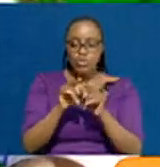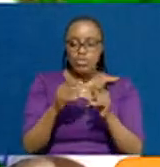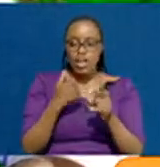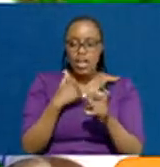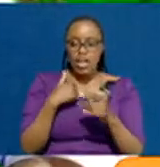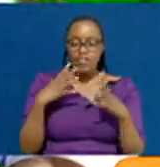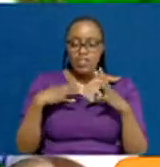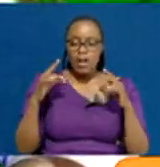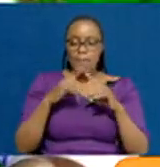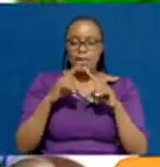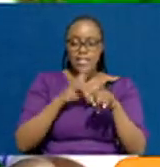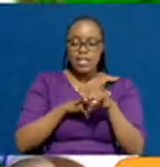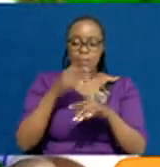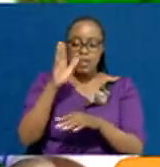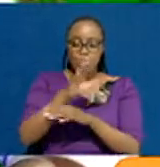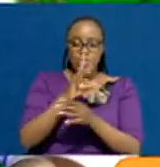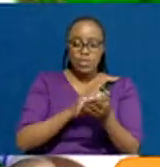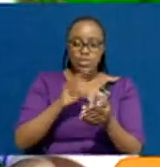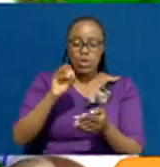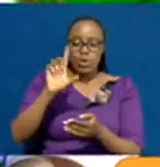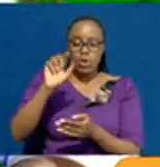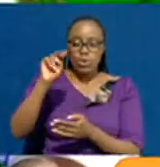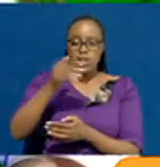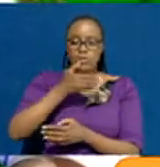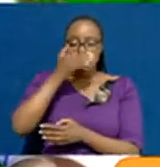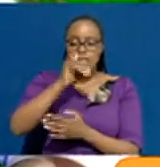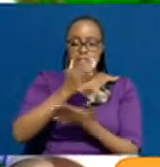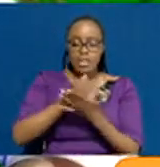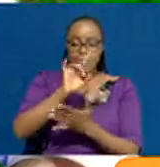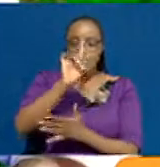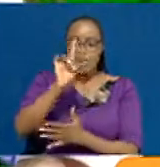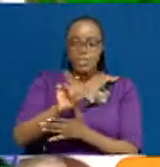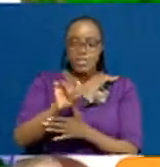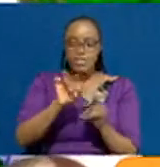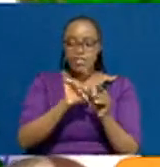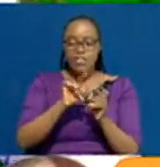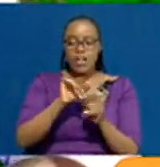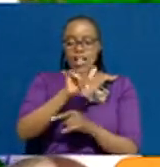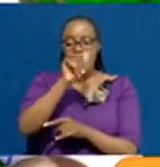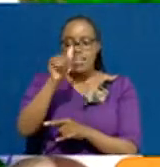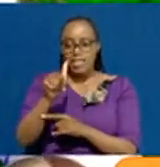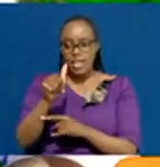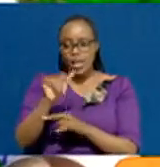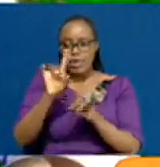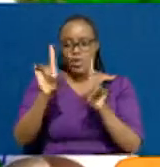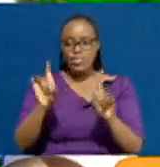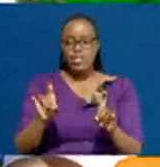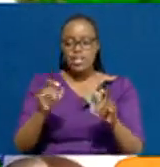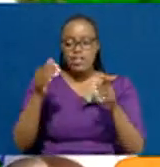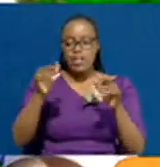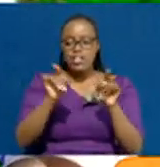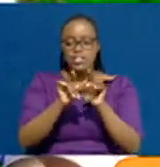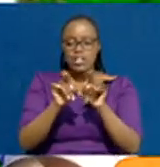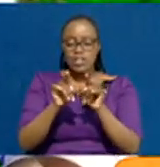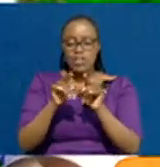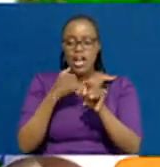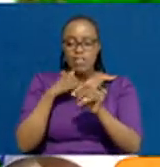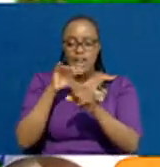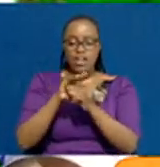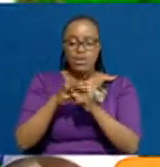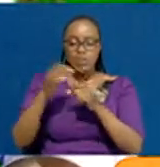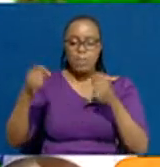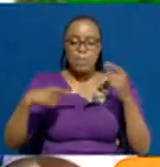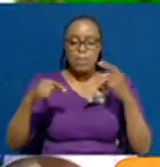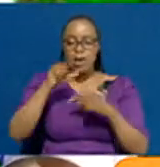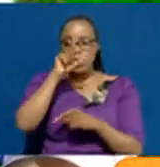quick commercial break. When I come back, Dr. Luga, I'll allow you to respond to some of the questions that have been raised, and then I'll take another set of questions here. Plus, there's quite a number of them coming